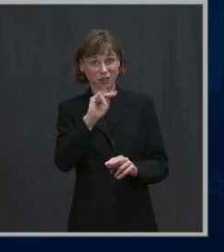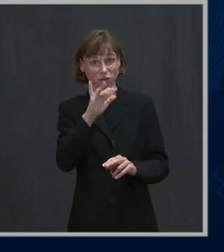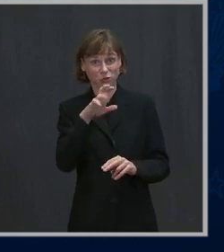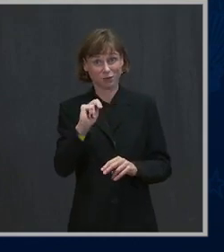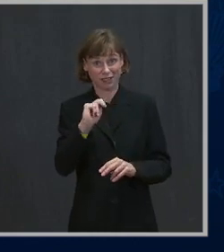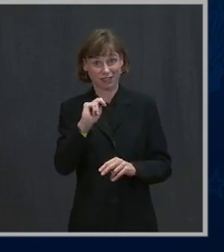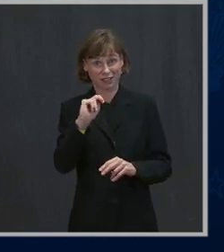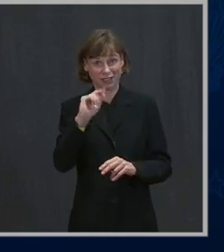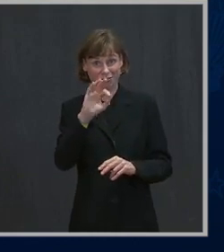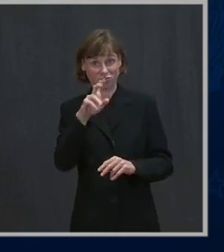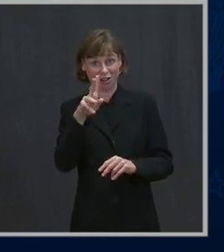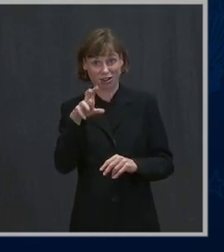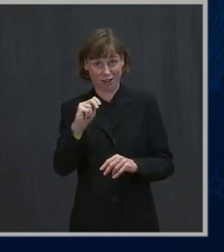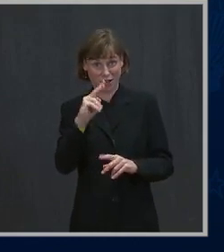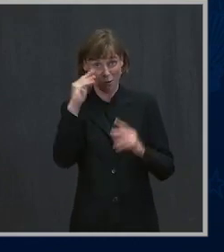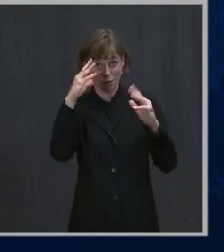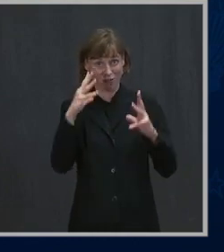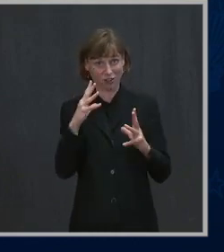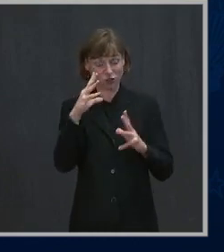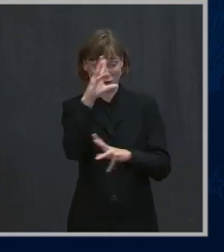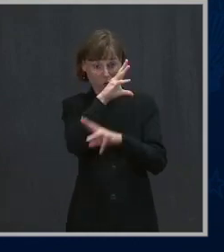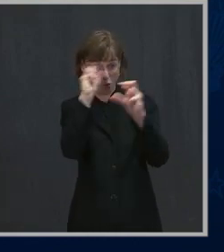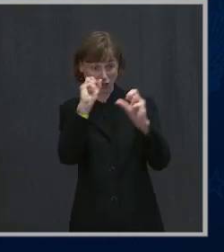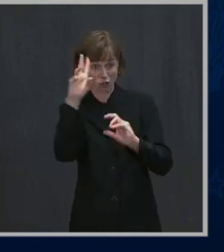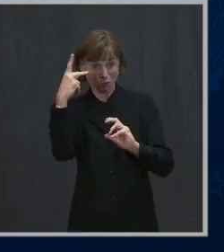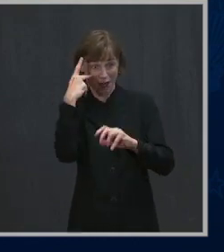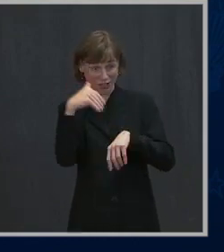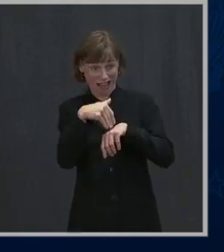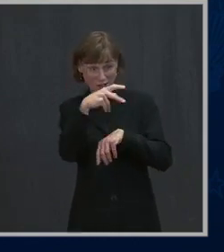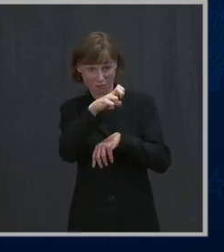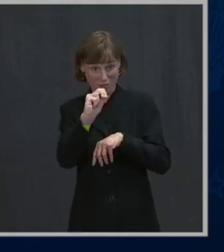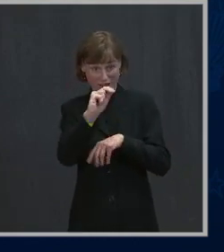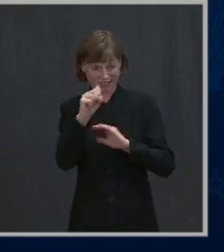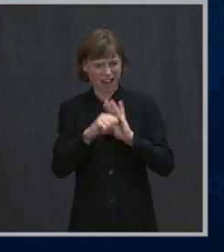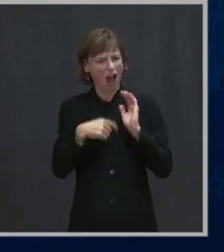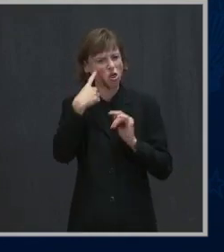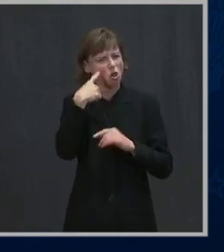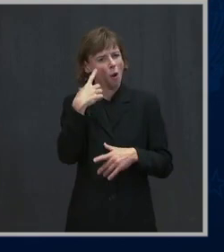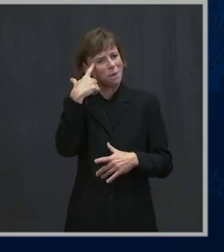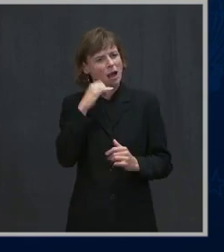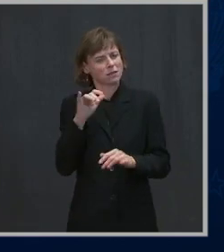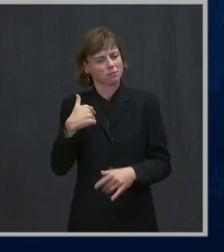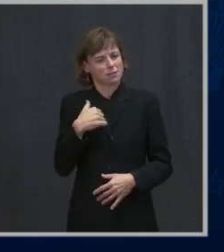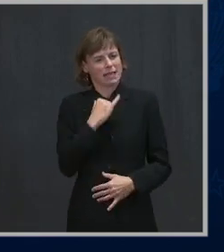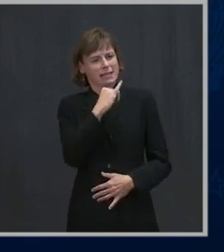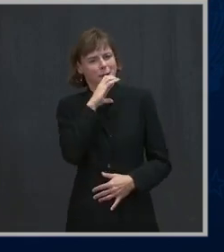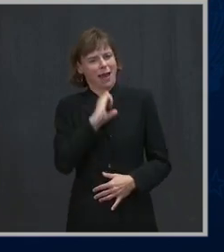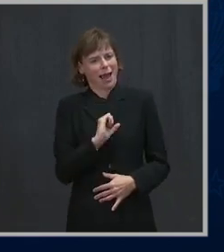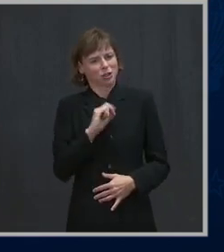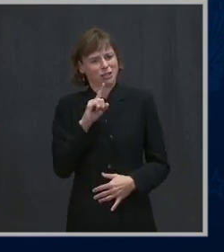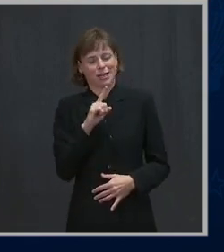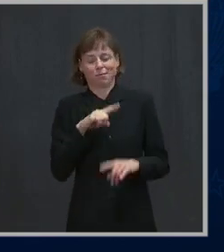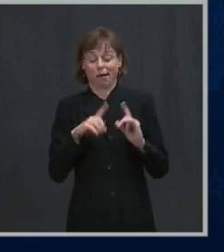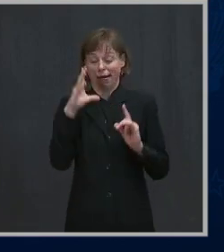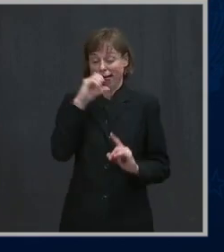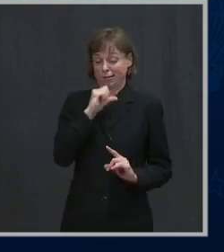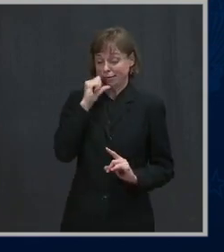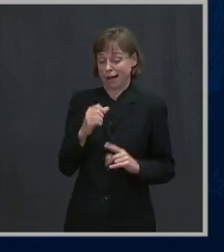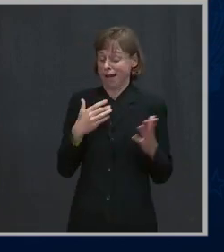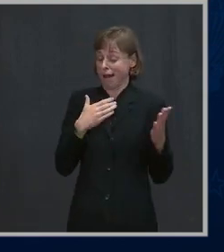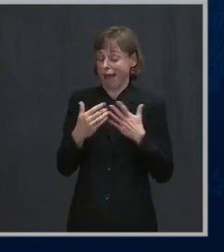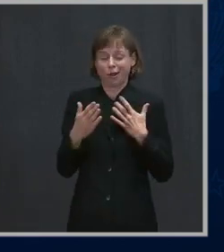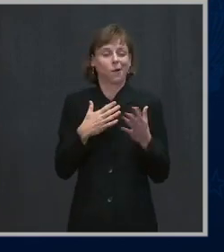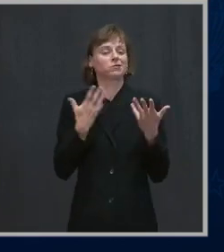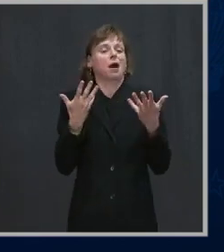politics at penn and i thought they did that because i was as old as he was but i guess not anyway all kidding